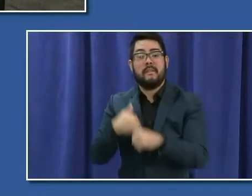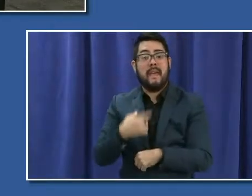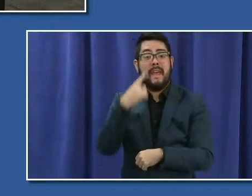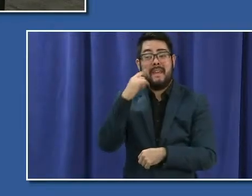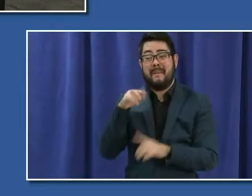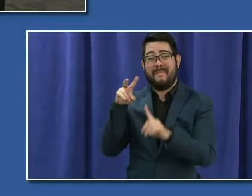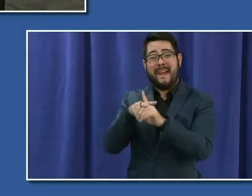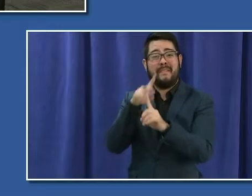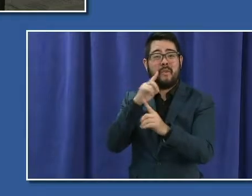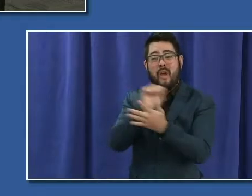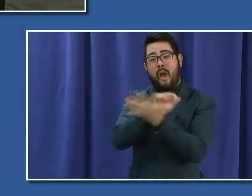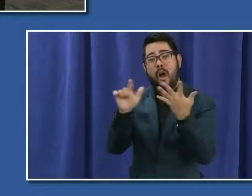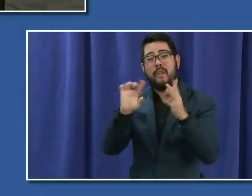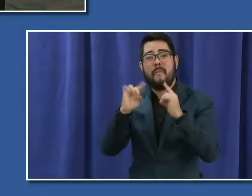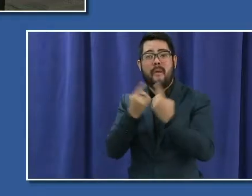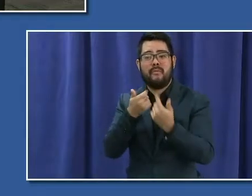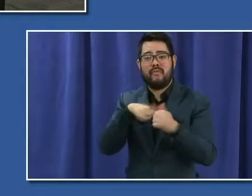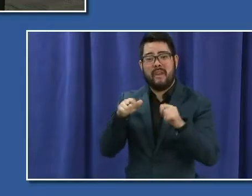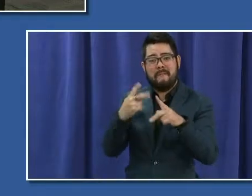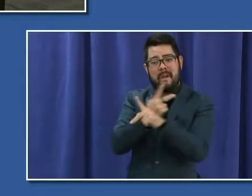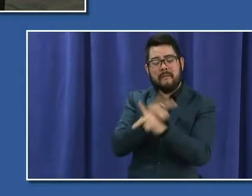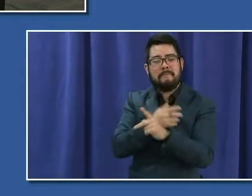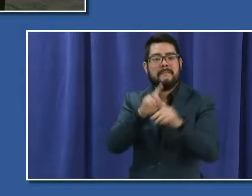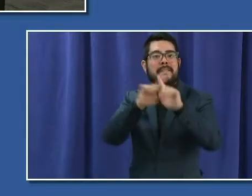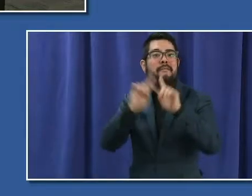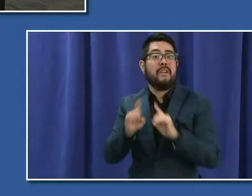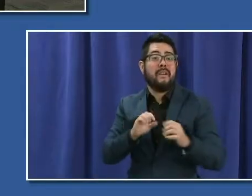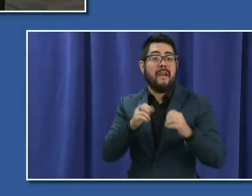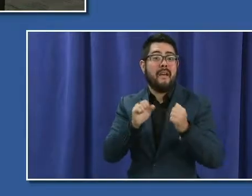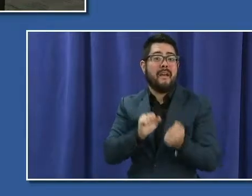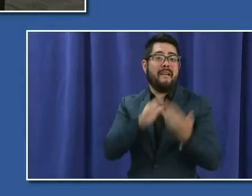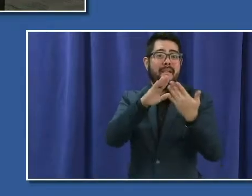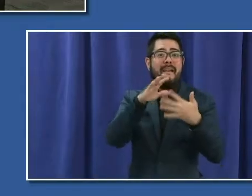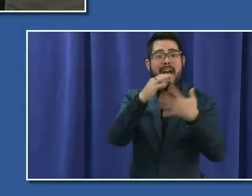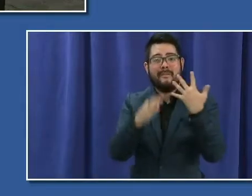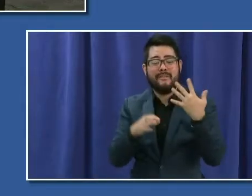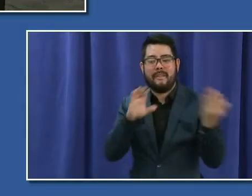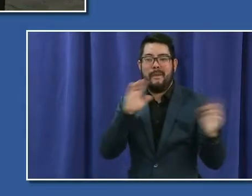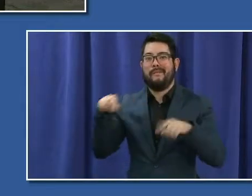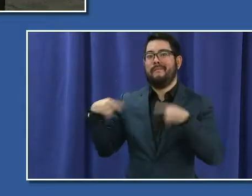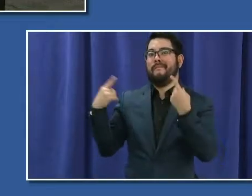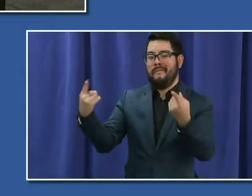able to do more in this context, maybe more than we thought we could otherwise.